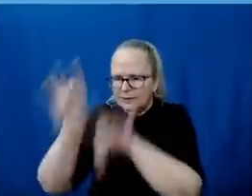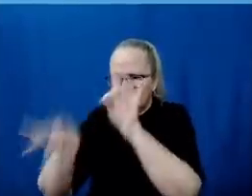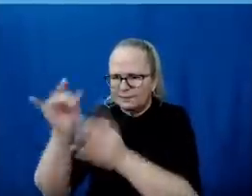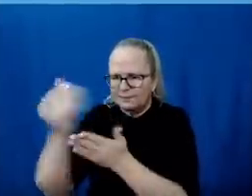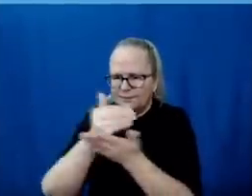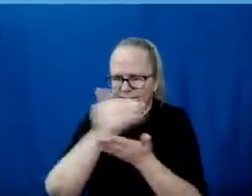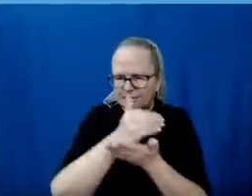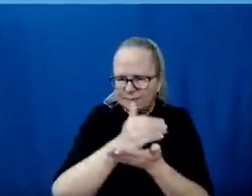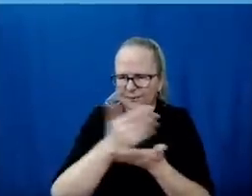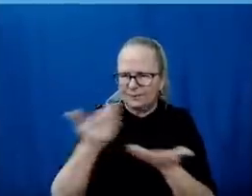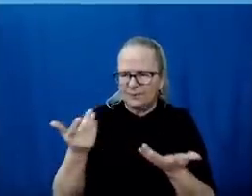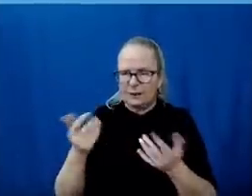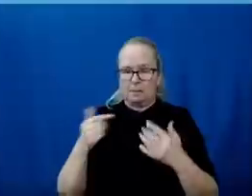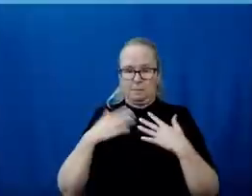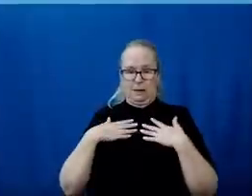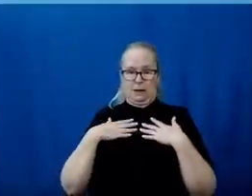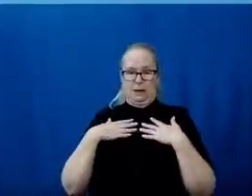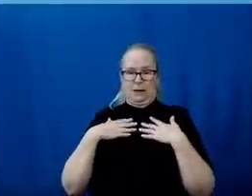your samples.